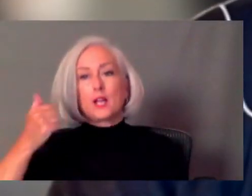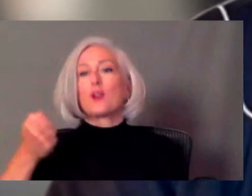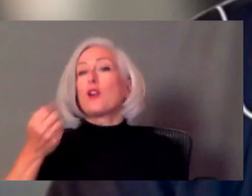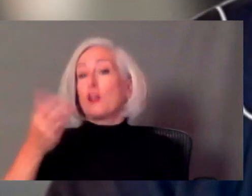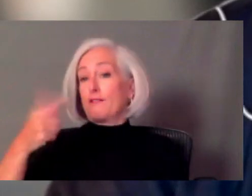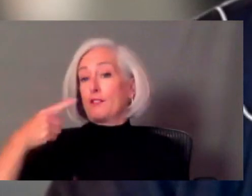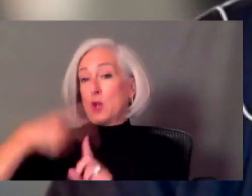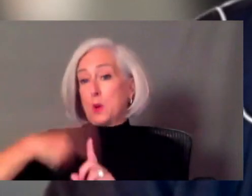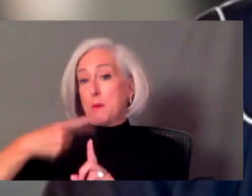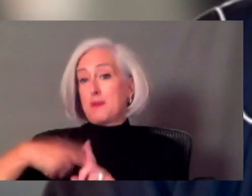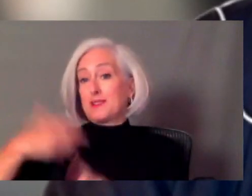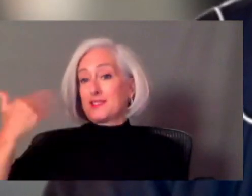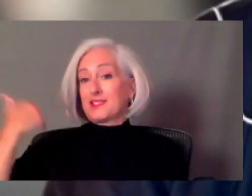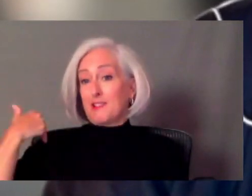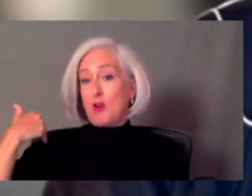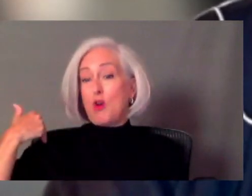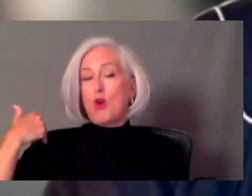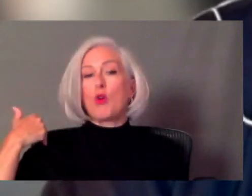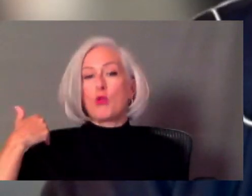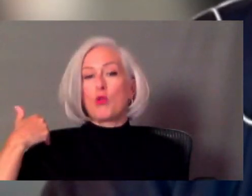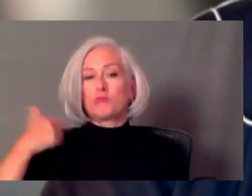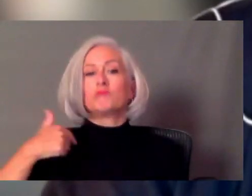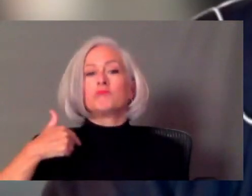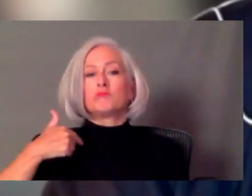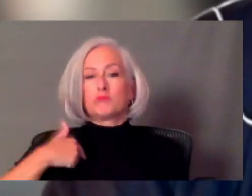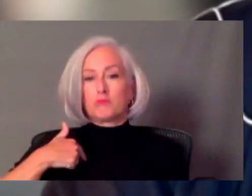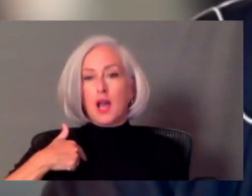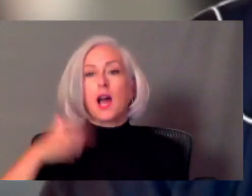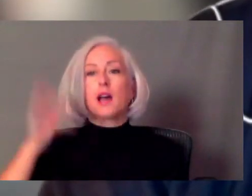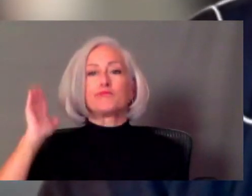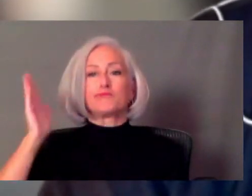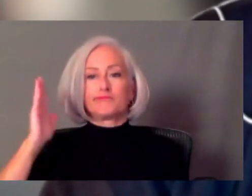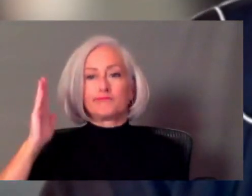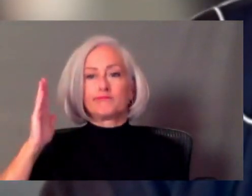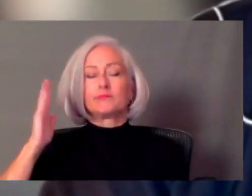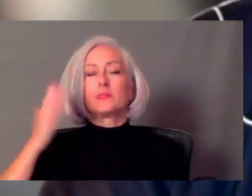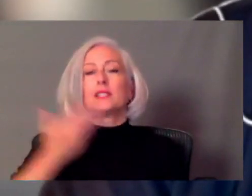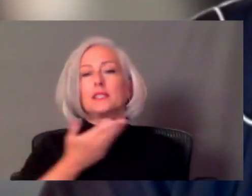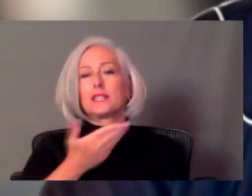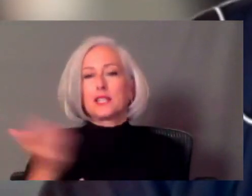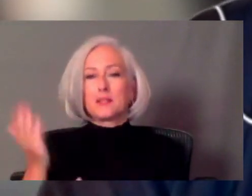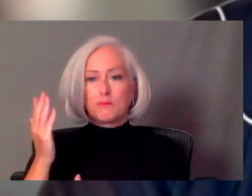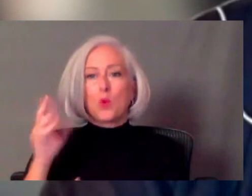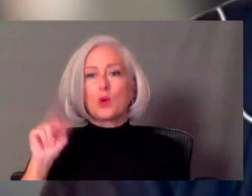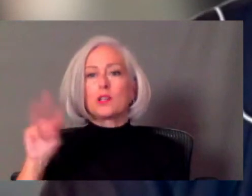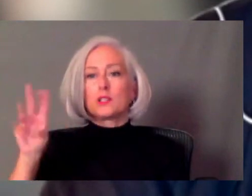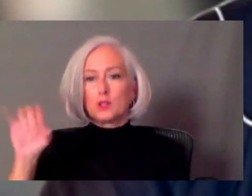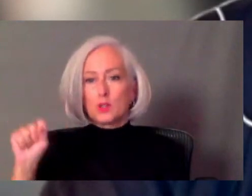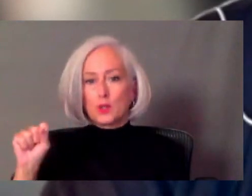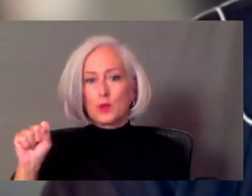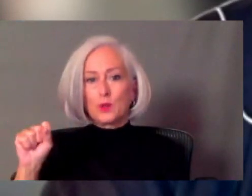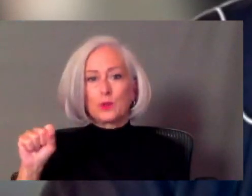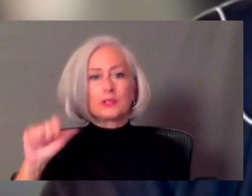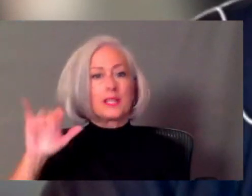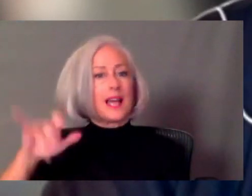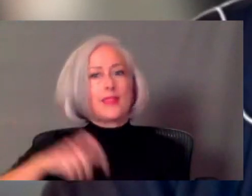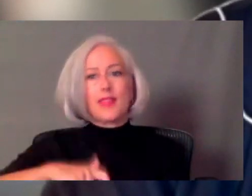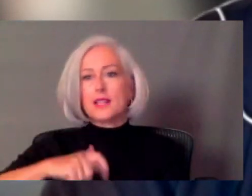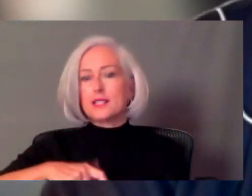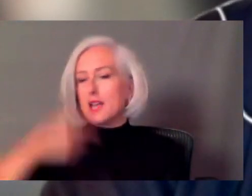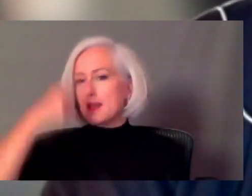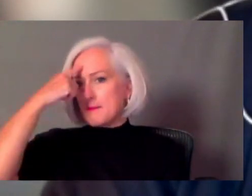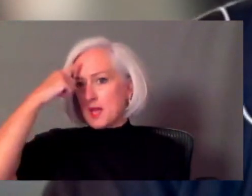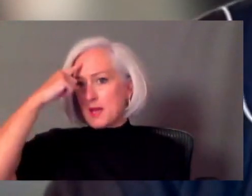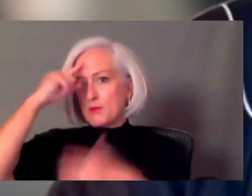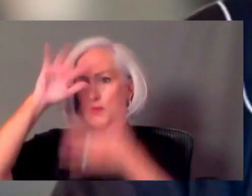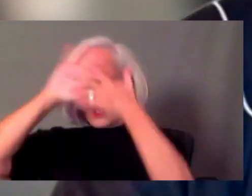Weekends, I take a nap literally every Saturday, Sunday, which is not my norm.